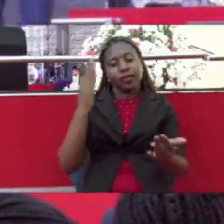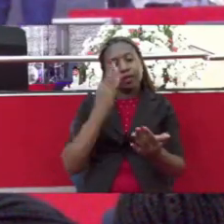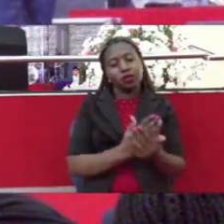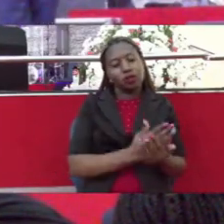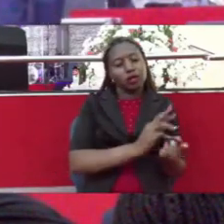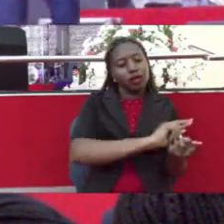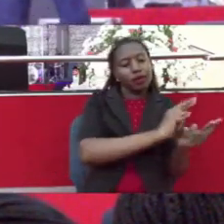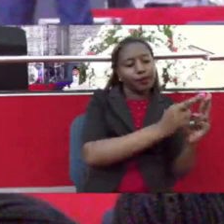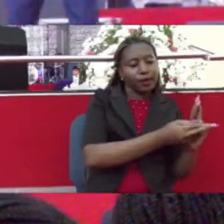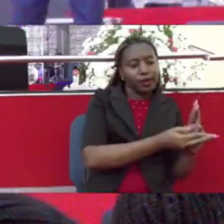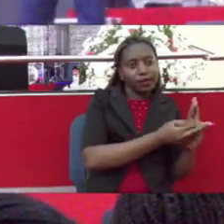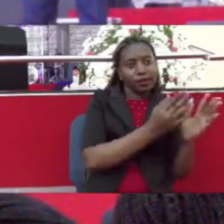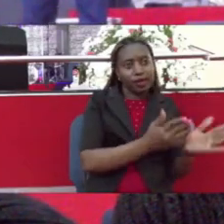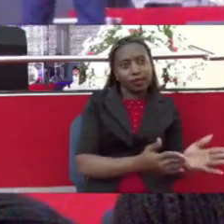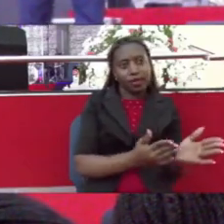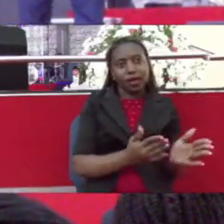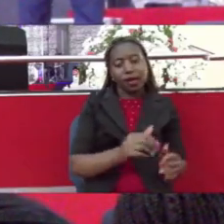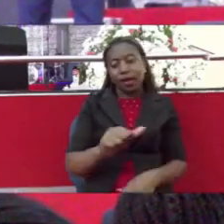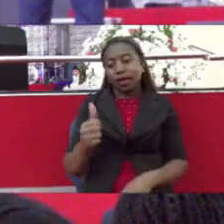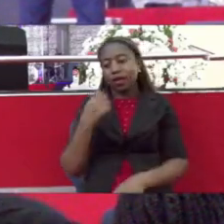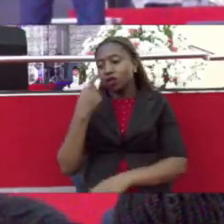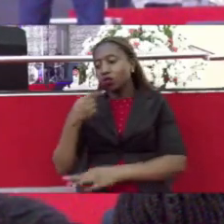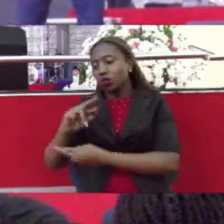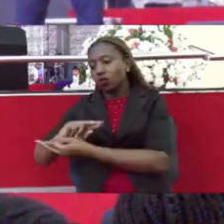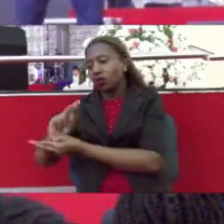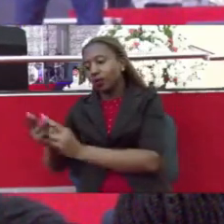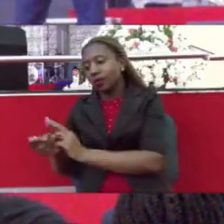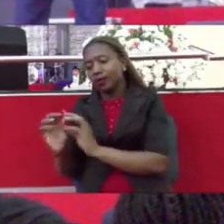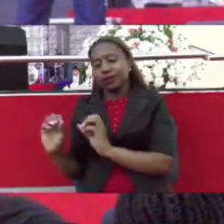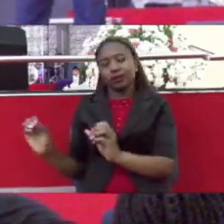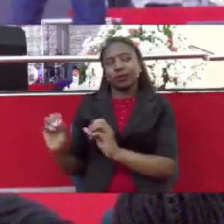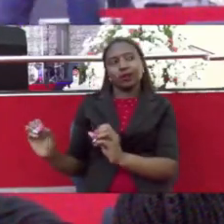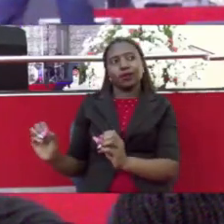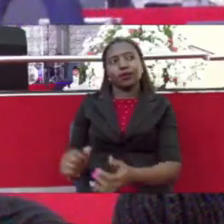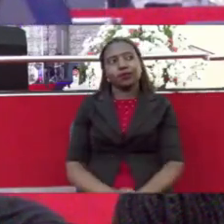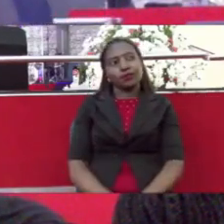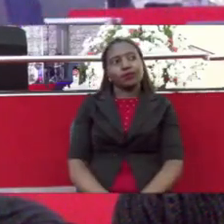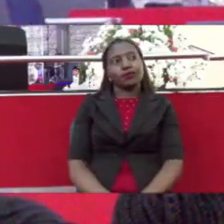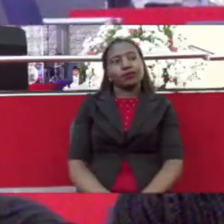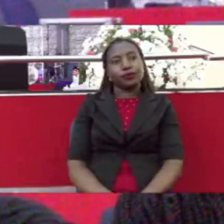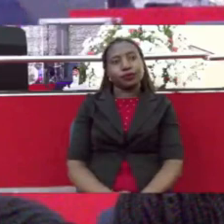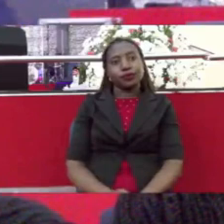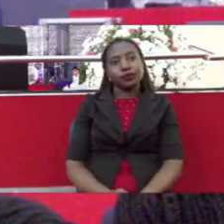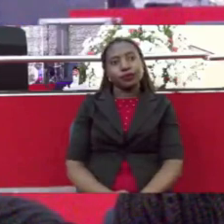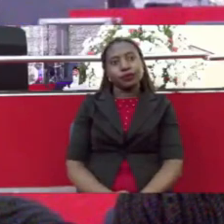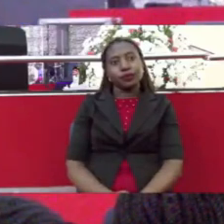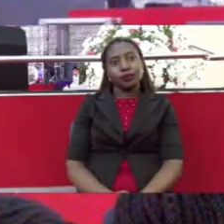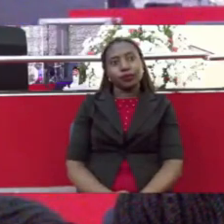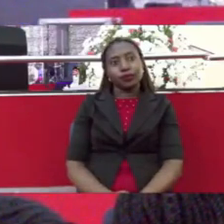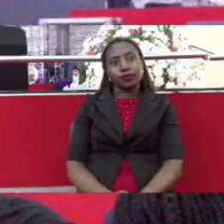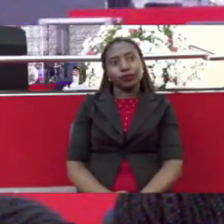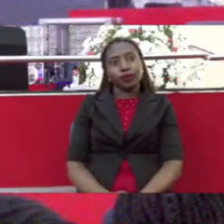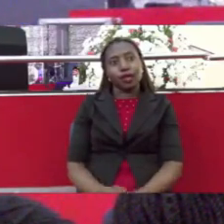that are not repentant. Akitaka kuweza kuondoa wale ambao wametubu kwa kweli na wale ambao hawajatubu bado. Today you can